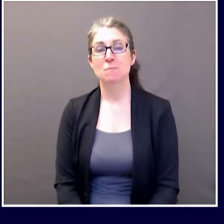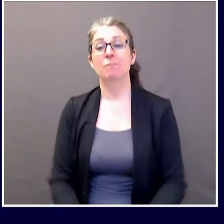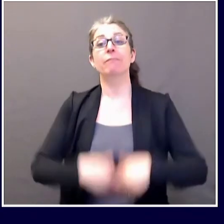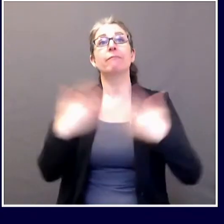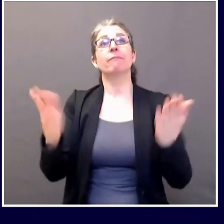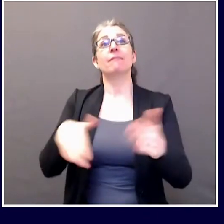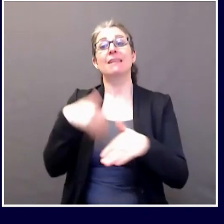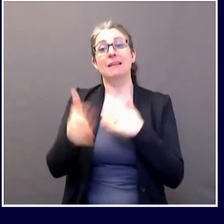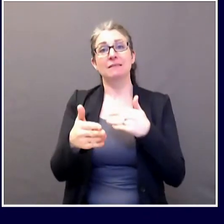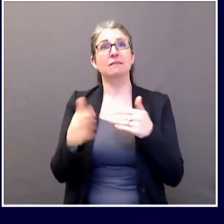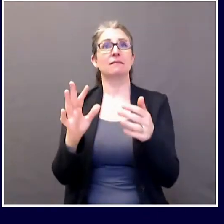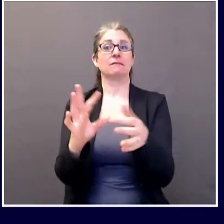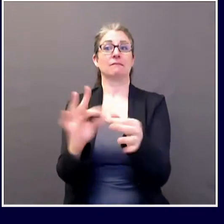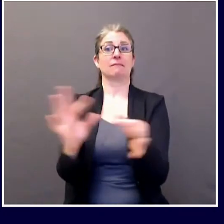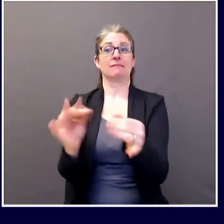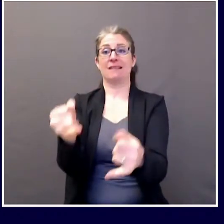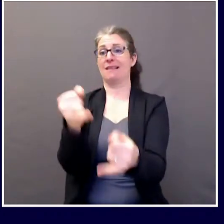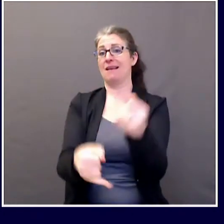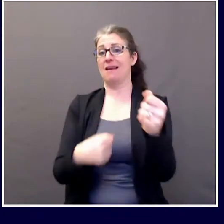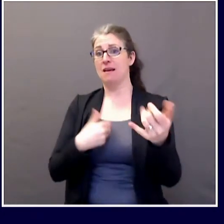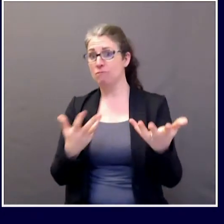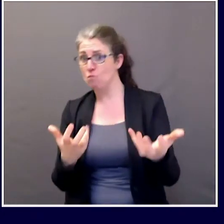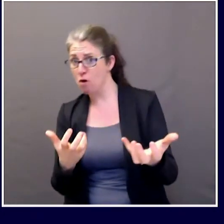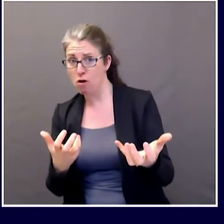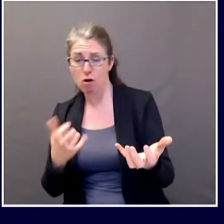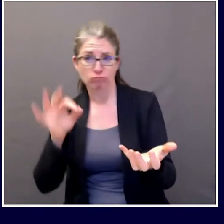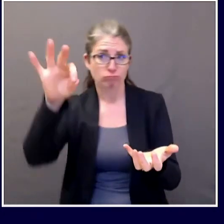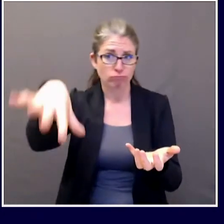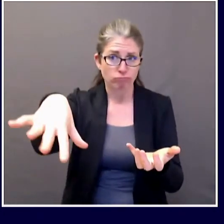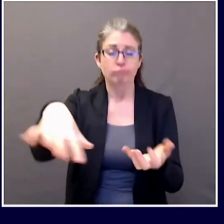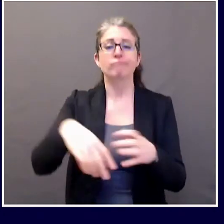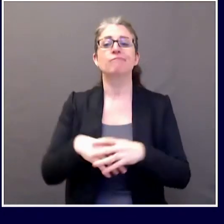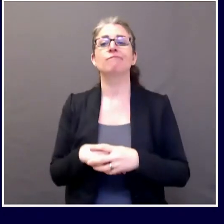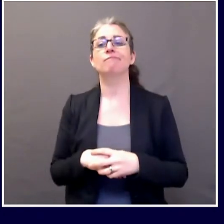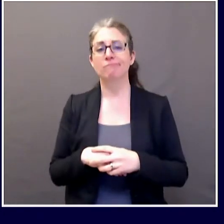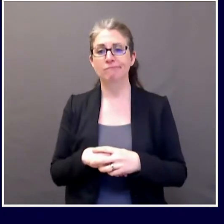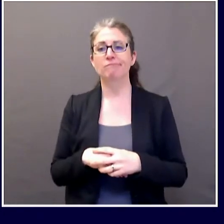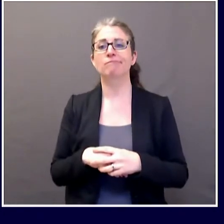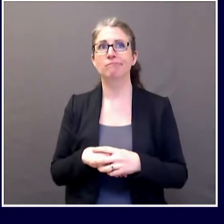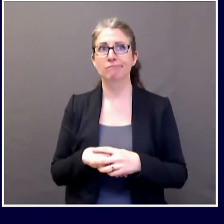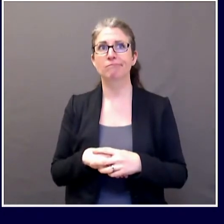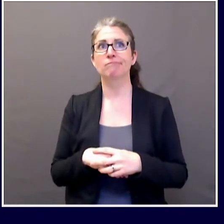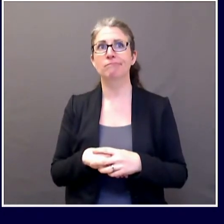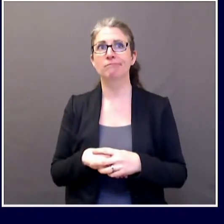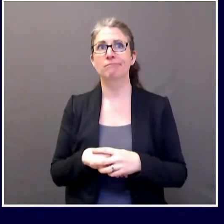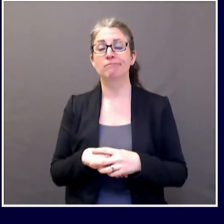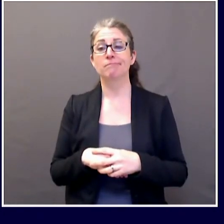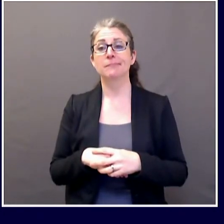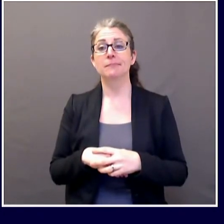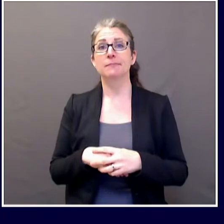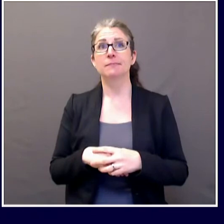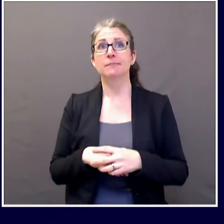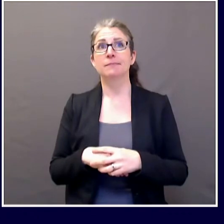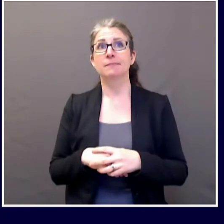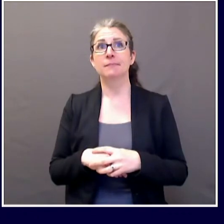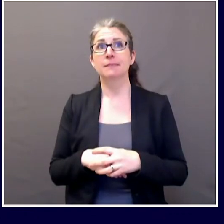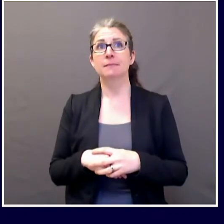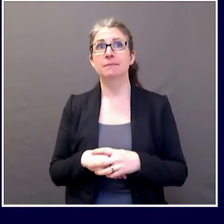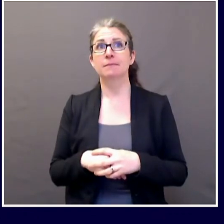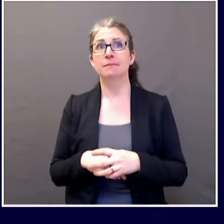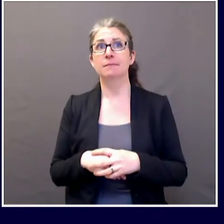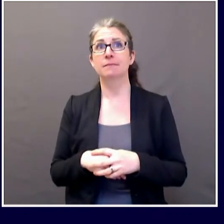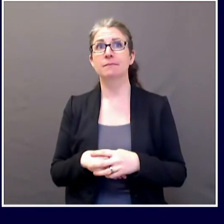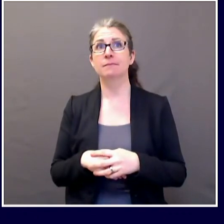afternoon, I'd like to take a moment to discuss where things stand with respect to vaccines across the